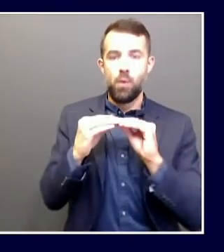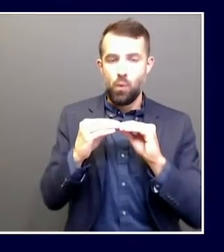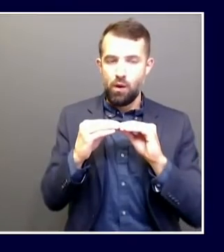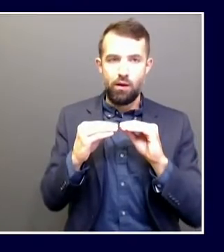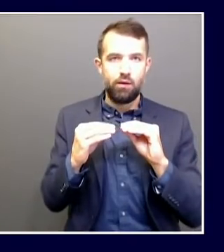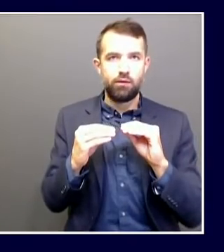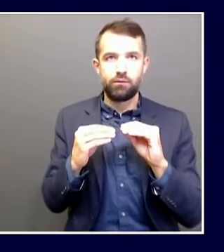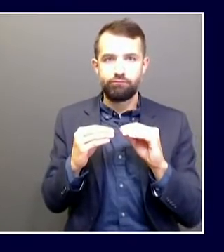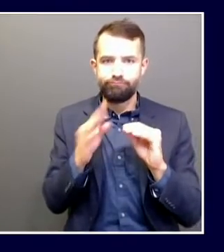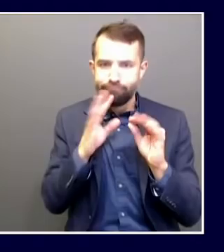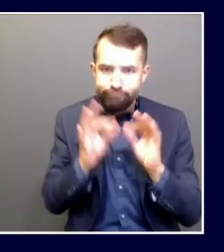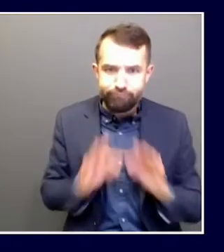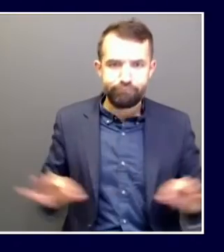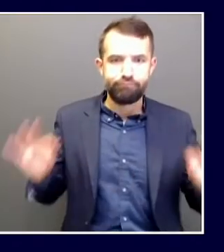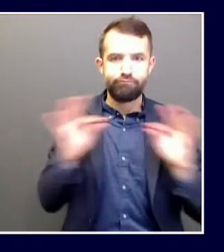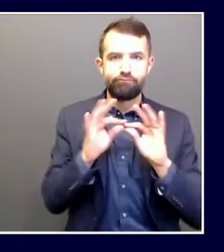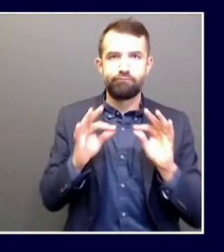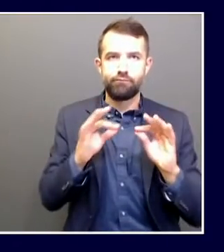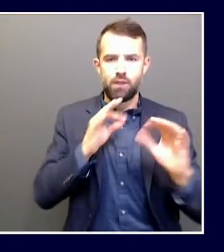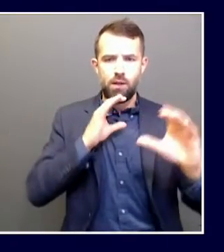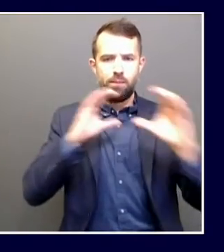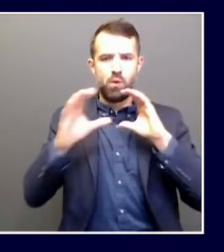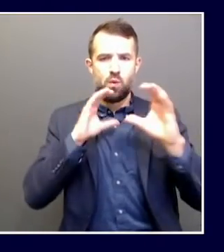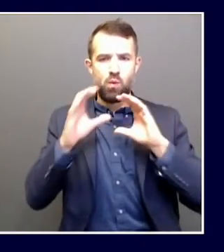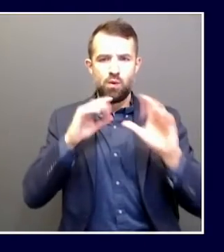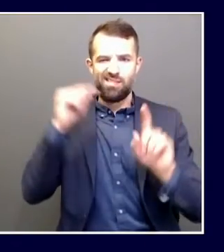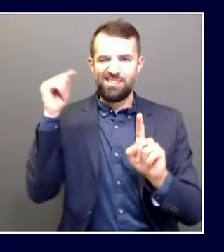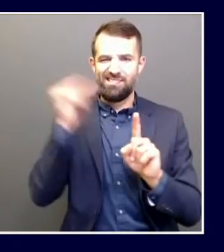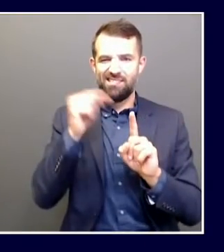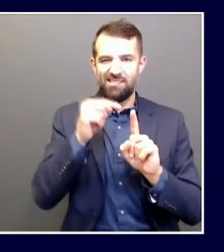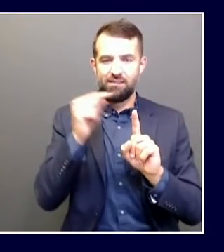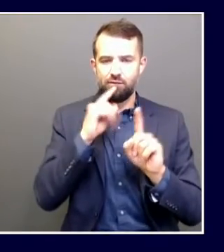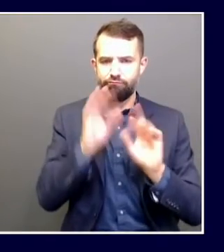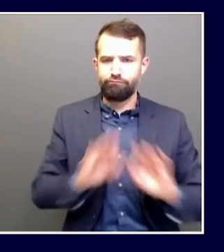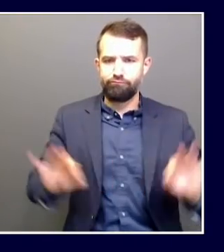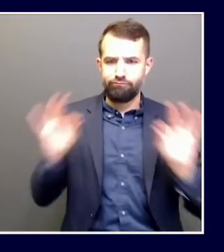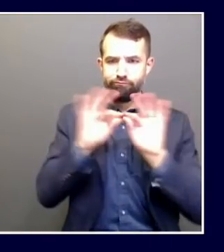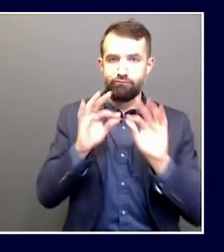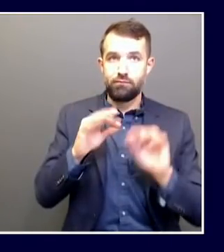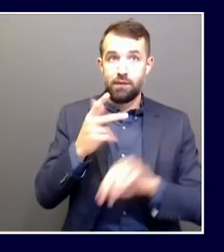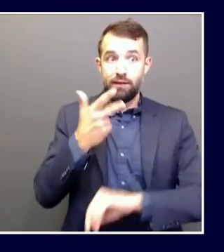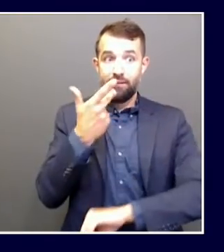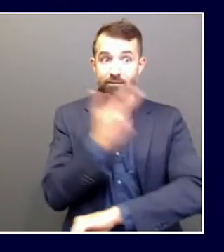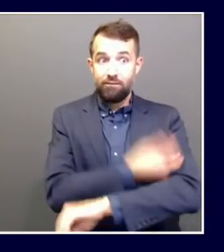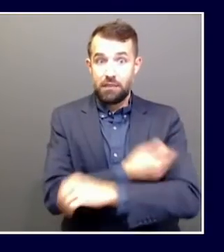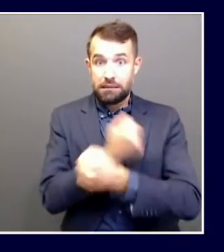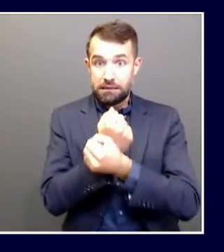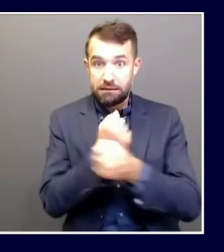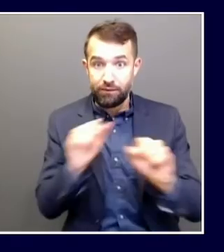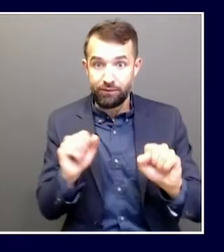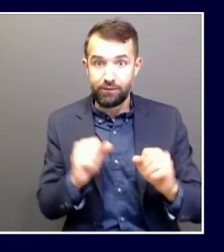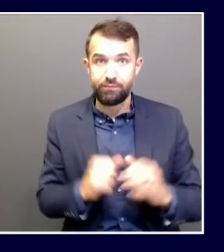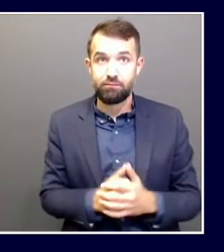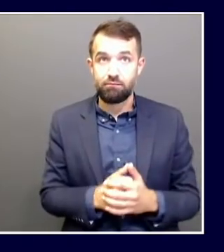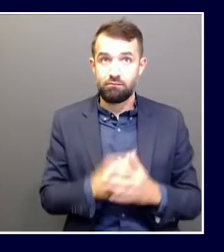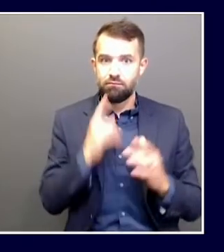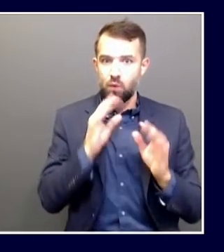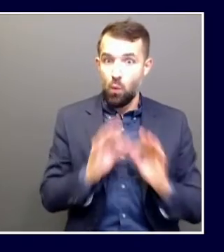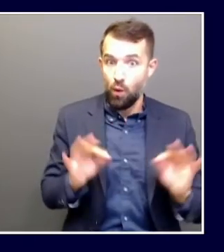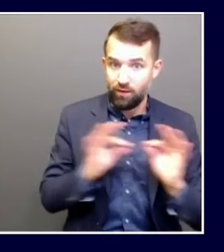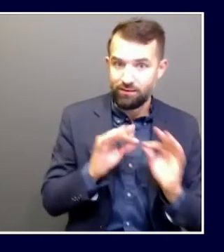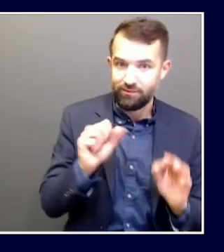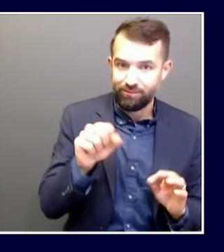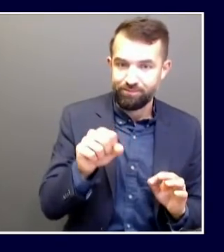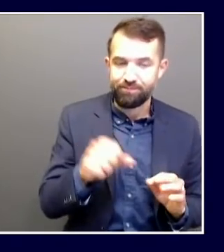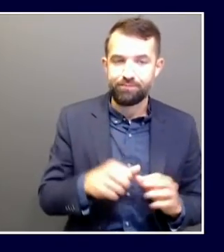of getting a shot. One of the things that I've been thinking through as ways